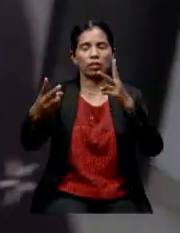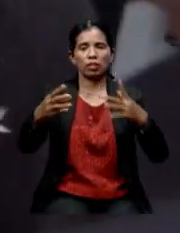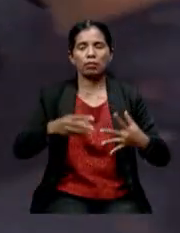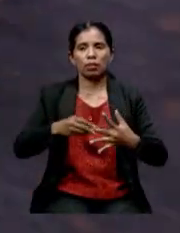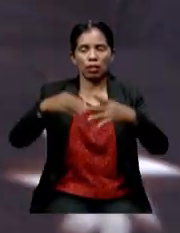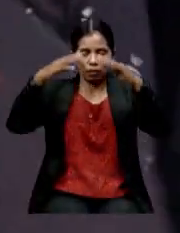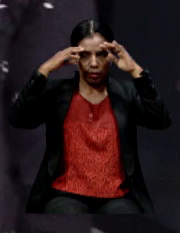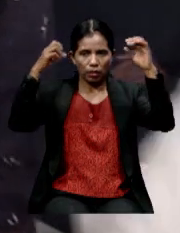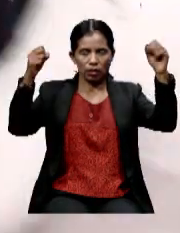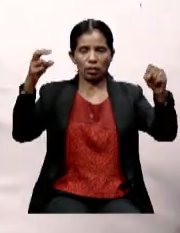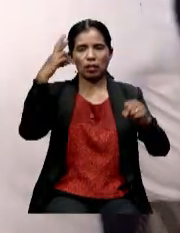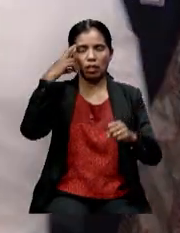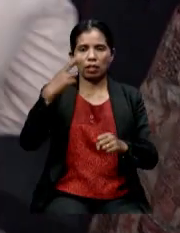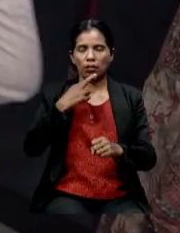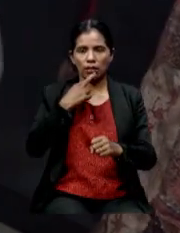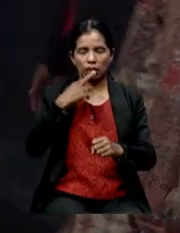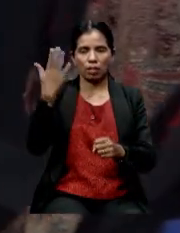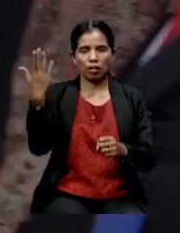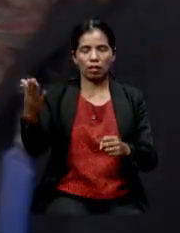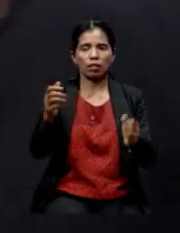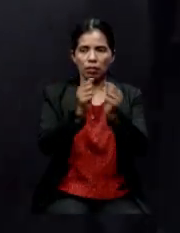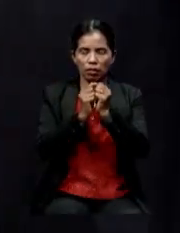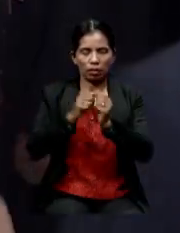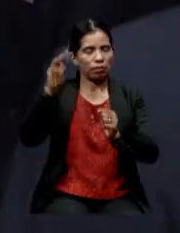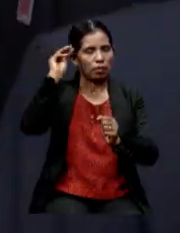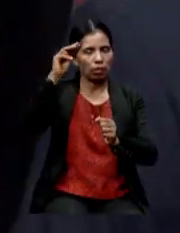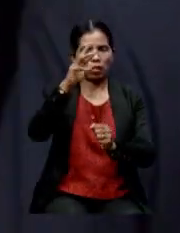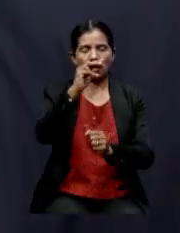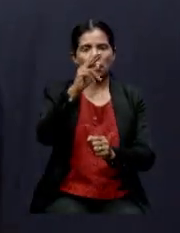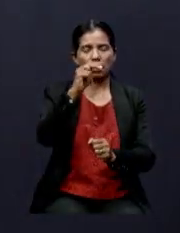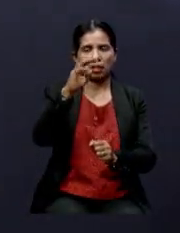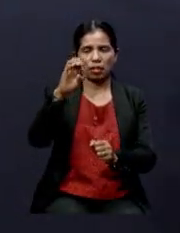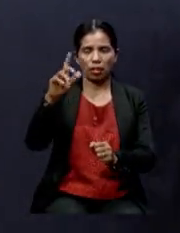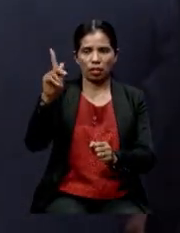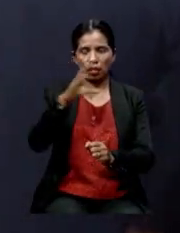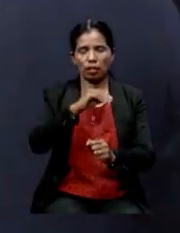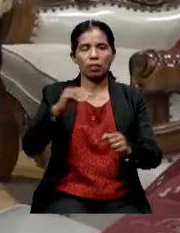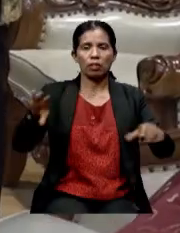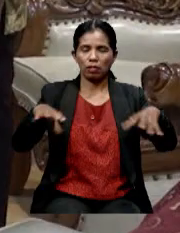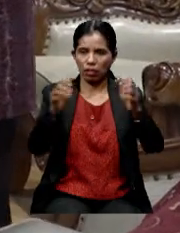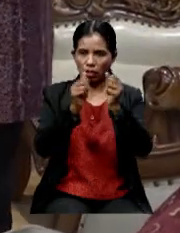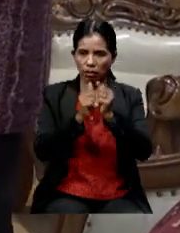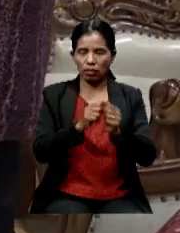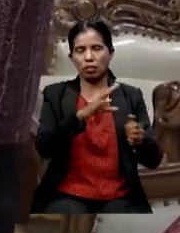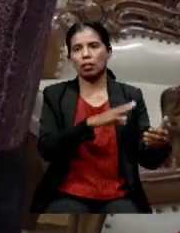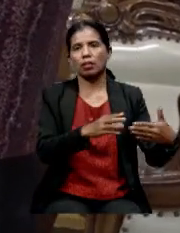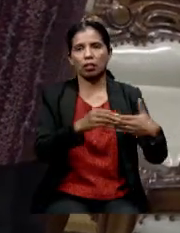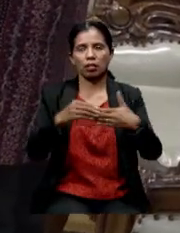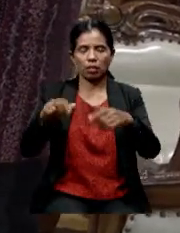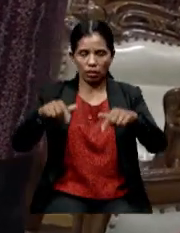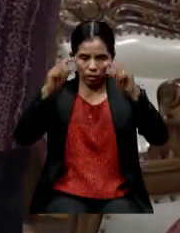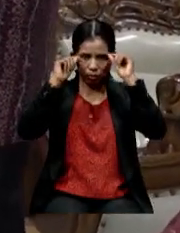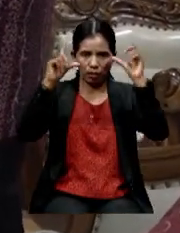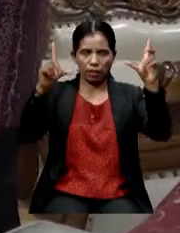Presidente República José Ramos Horta, na be acompanha husi Ministra Negócios Estrangeiro no cooperação ho delegação husi